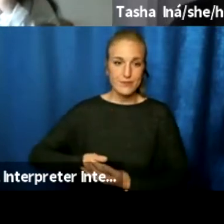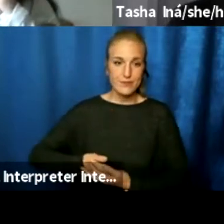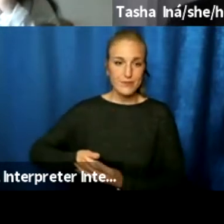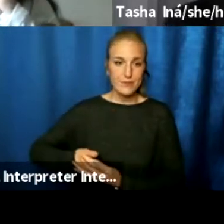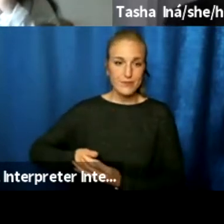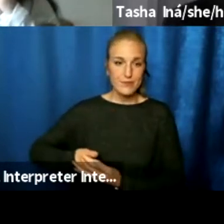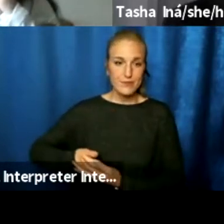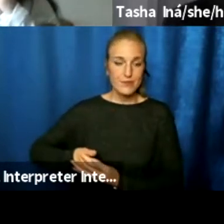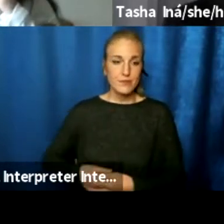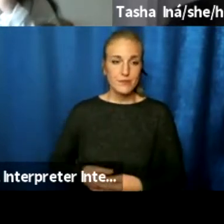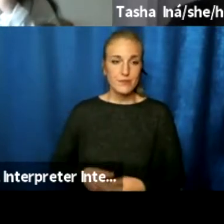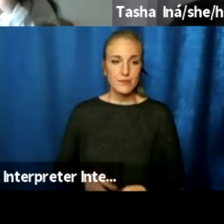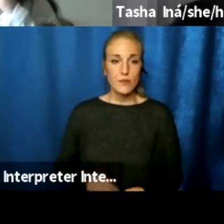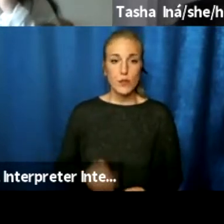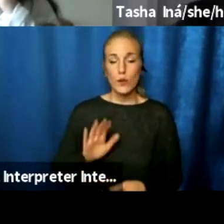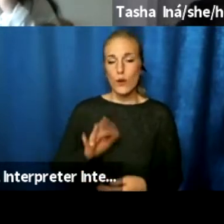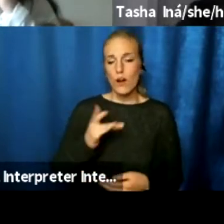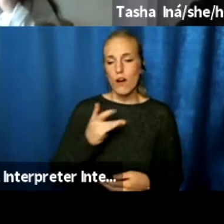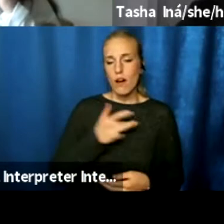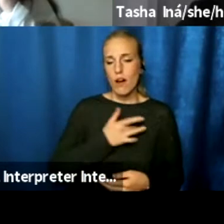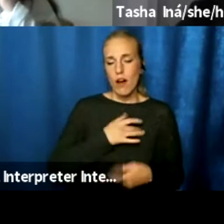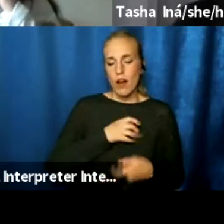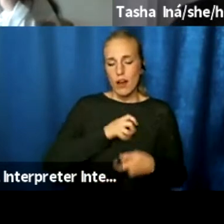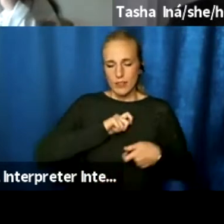It is your heart when it is grieving.